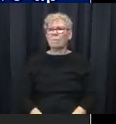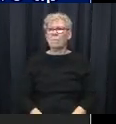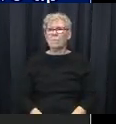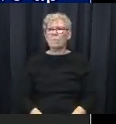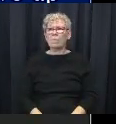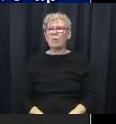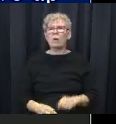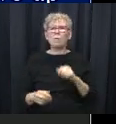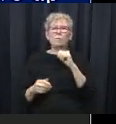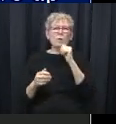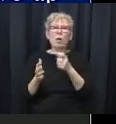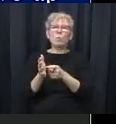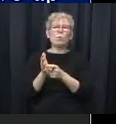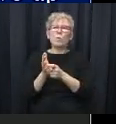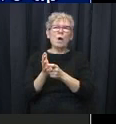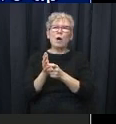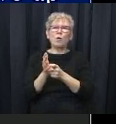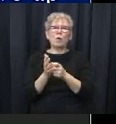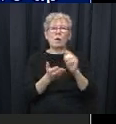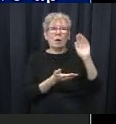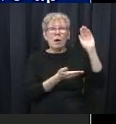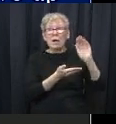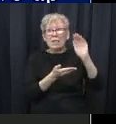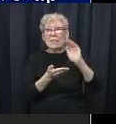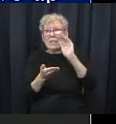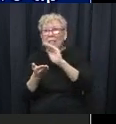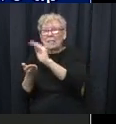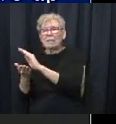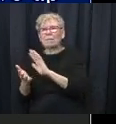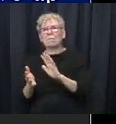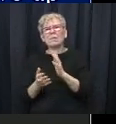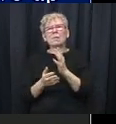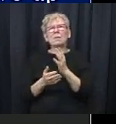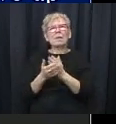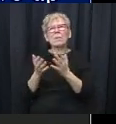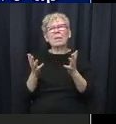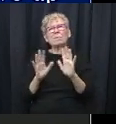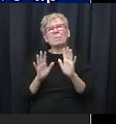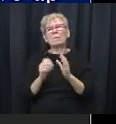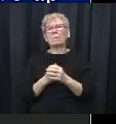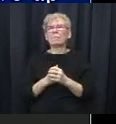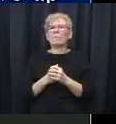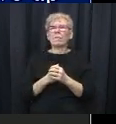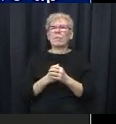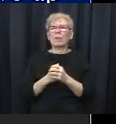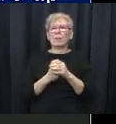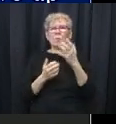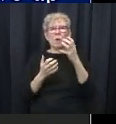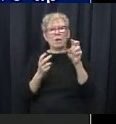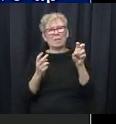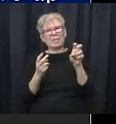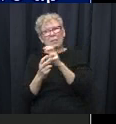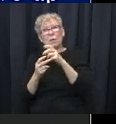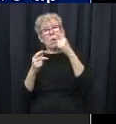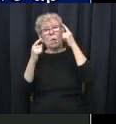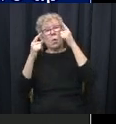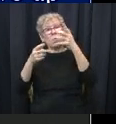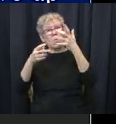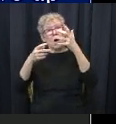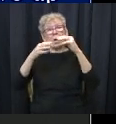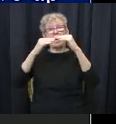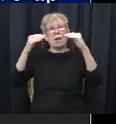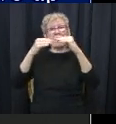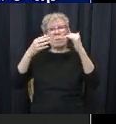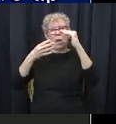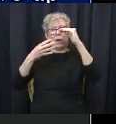swift move. Our older practice was to wait until a county hit the next metric on the dial and get a mitigation plan